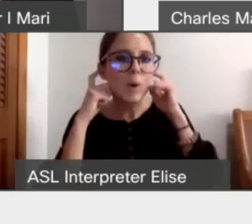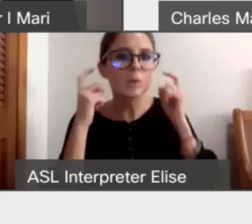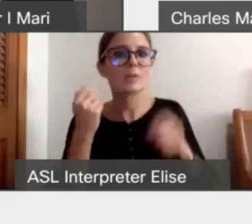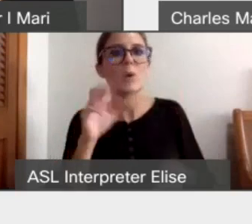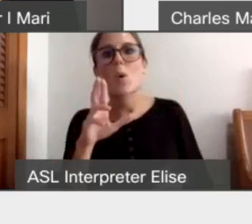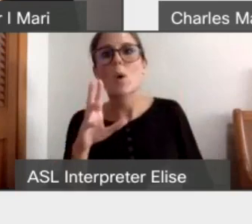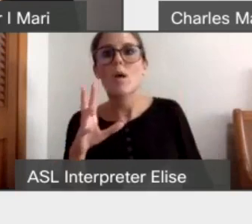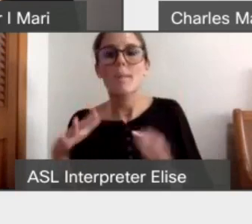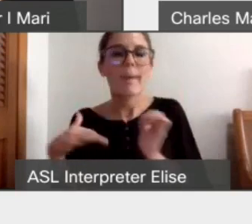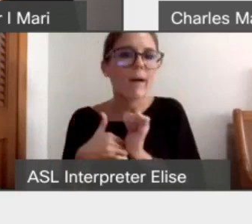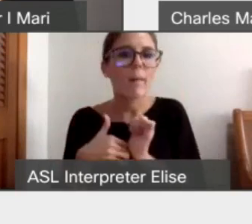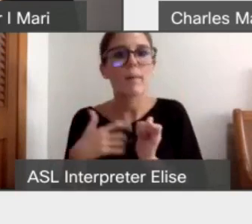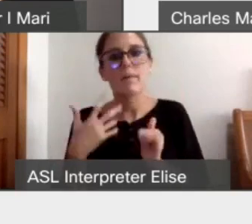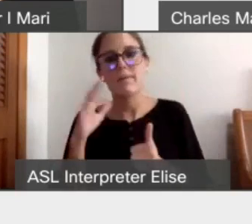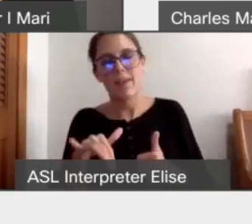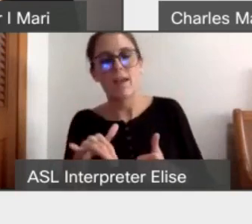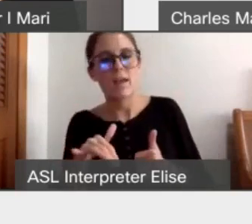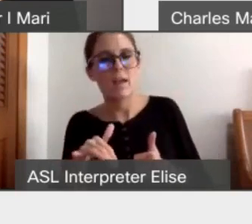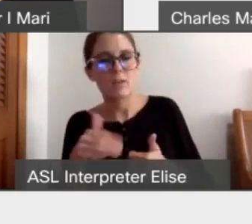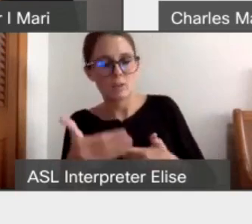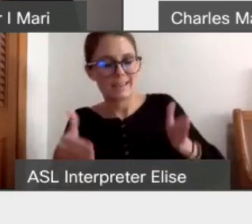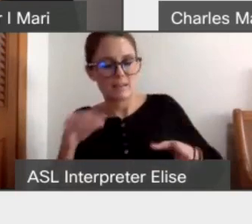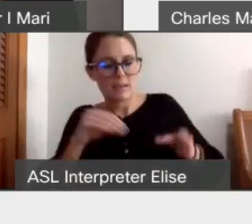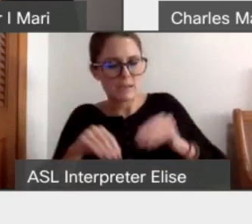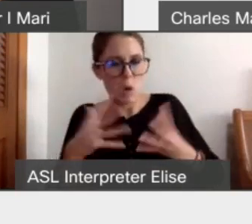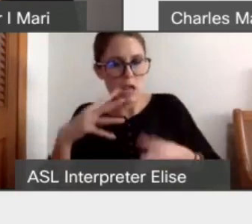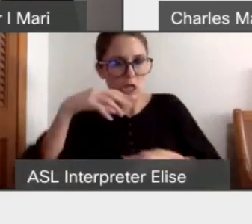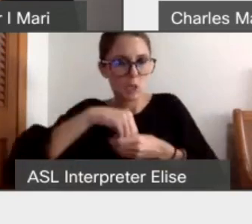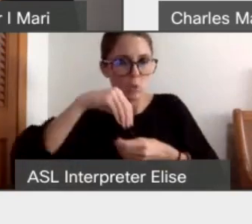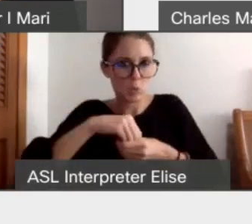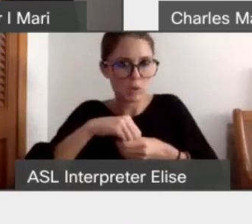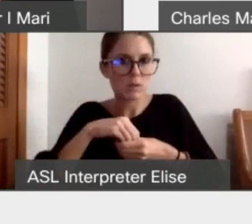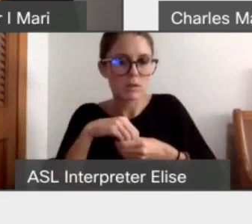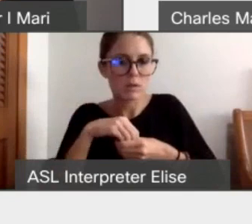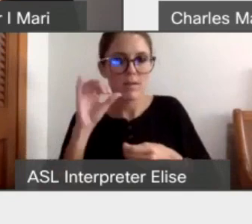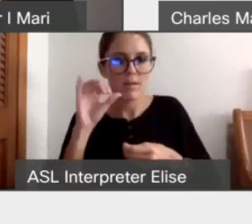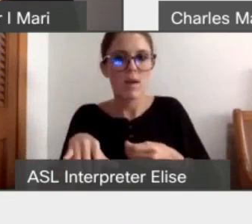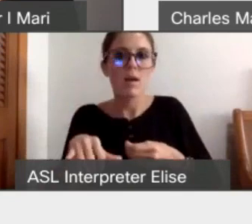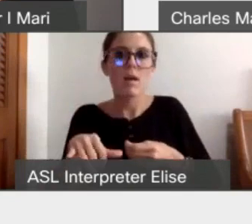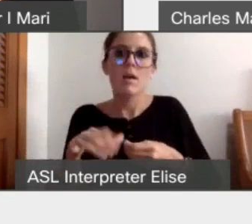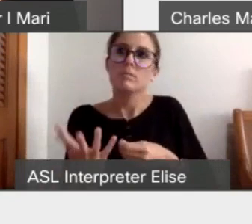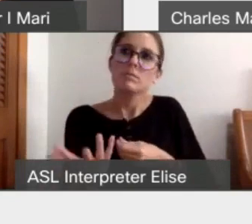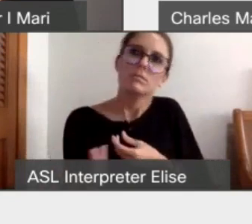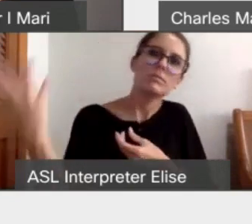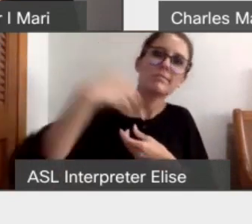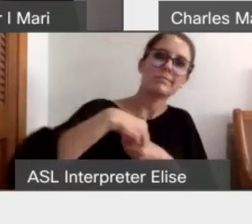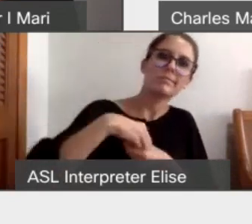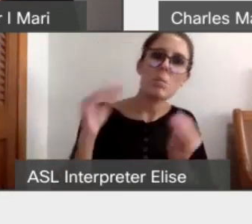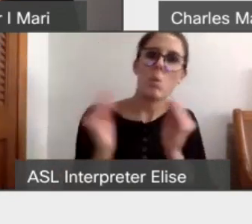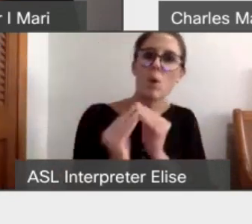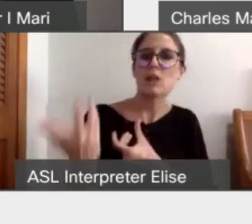have a backup for my headphones. Um, so kind of making it that more inclusive,